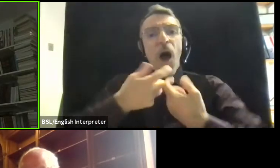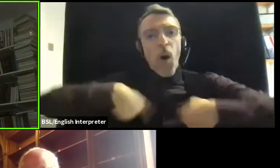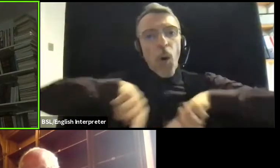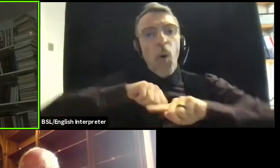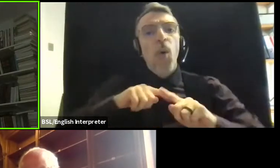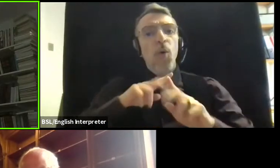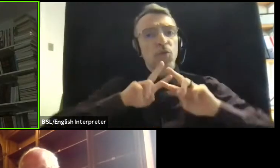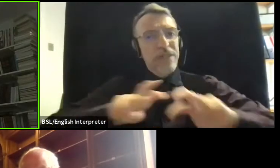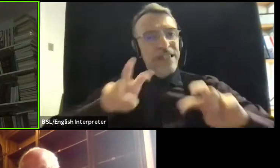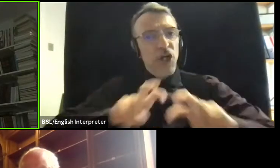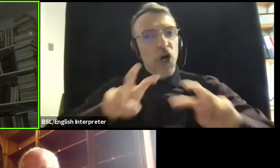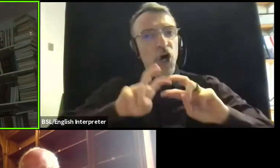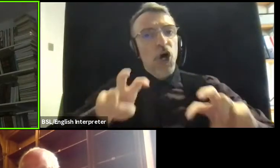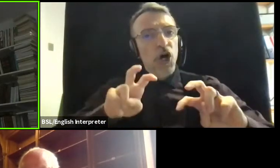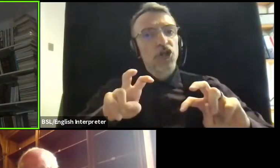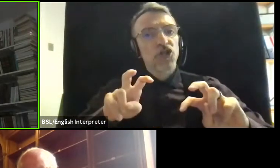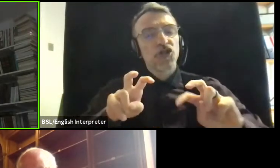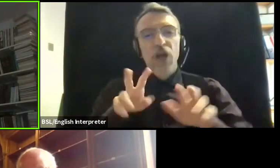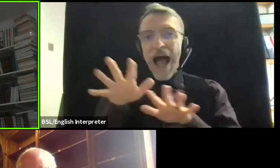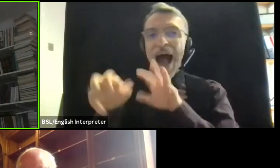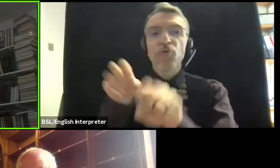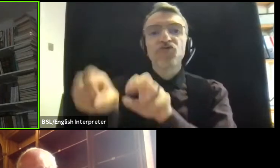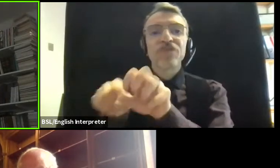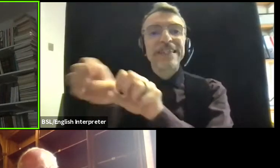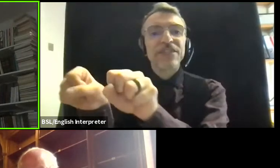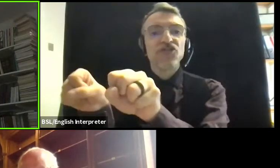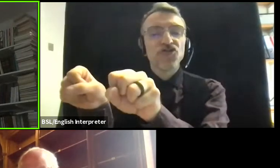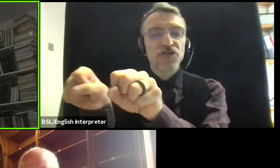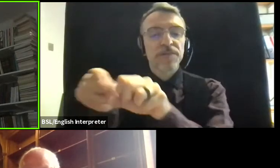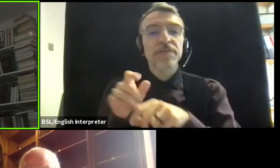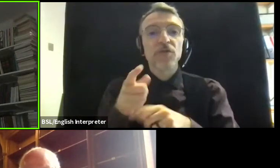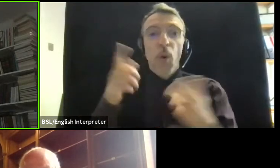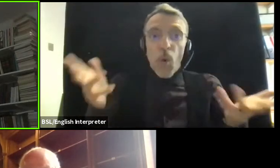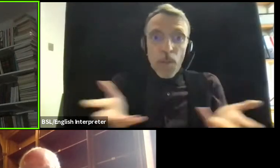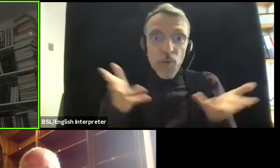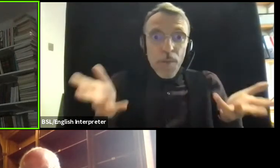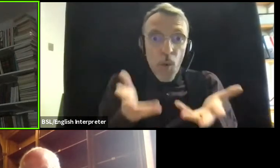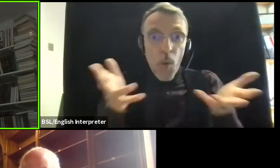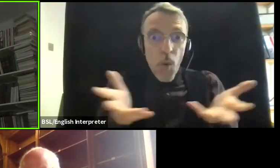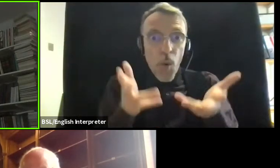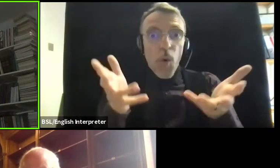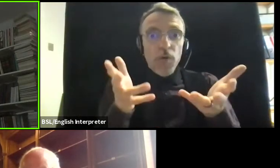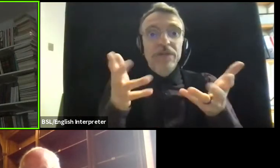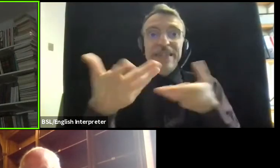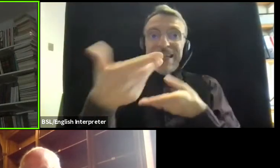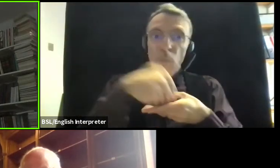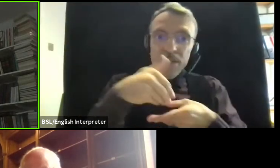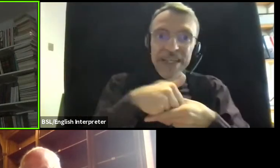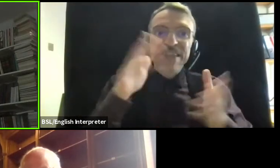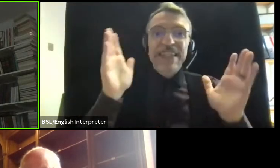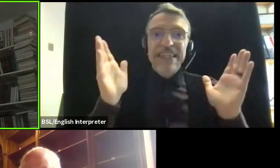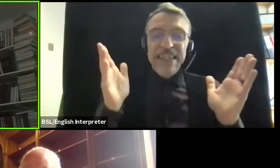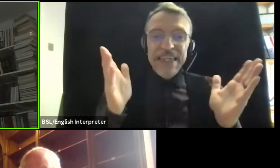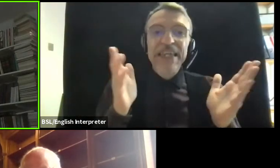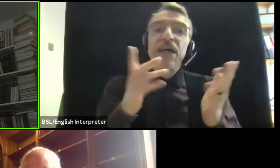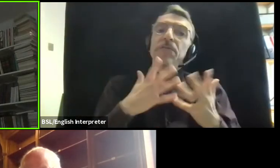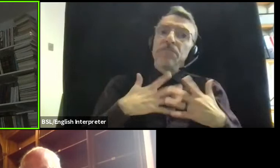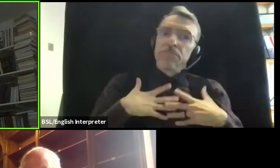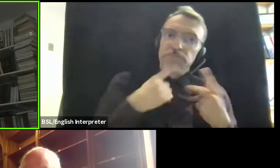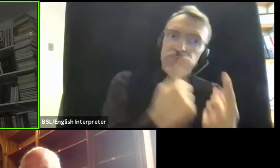and our own outreach work. But when promoting gender inclusivity, freedom of religion or